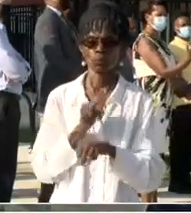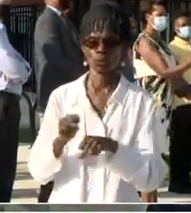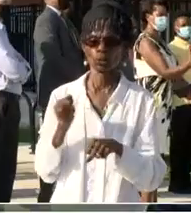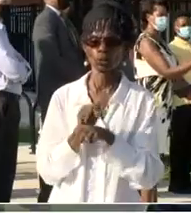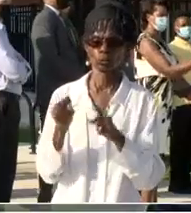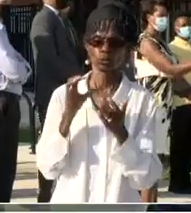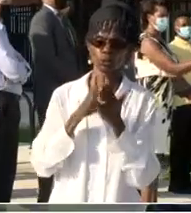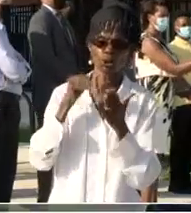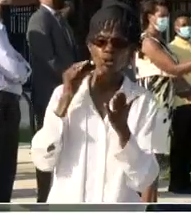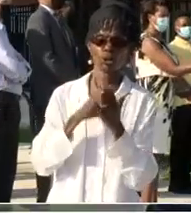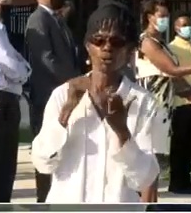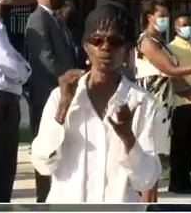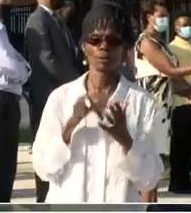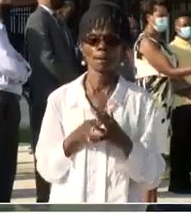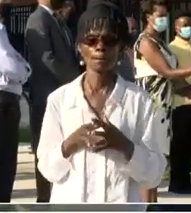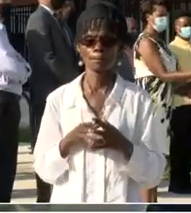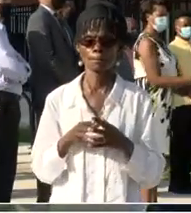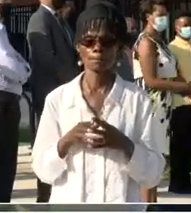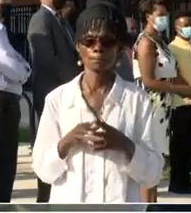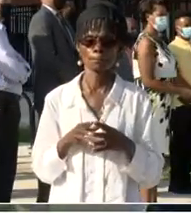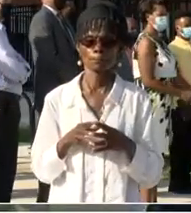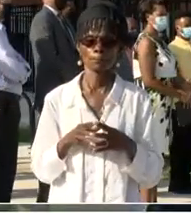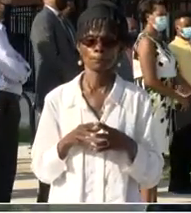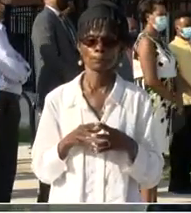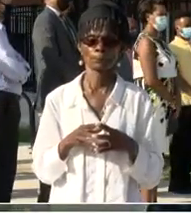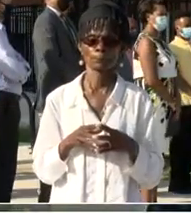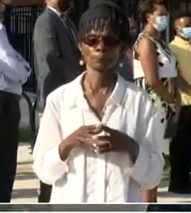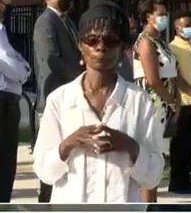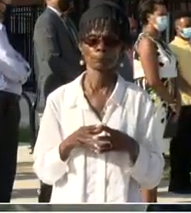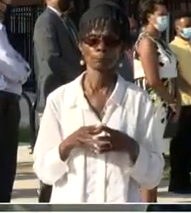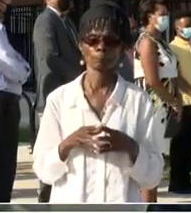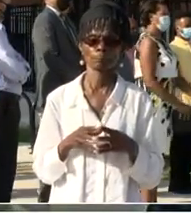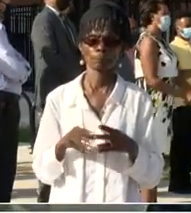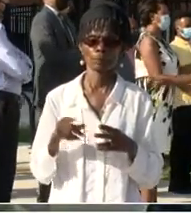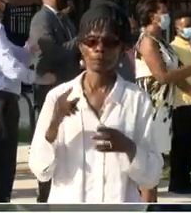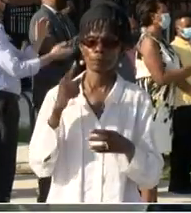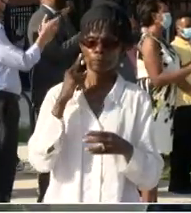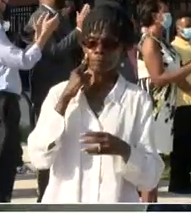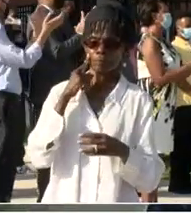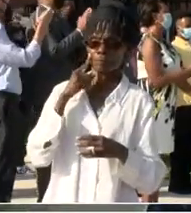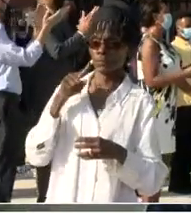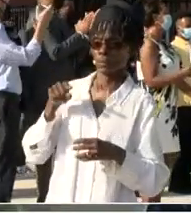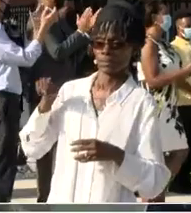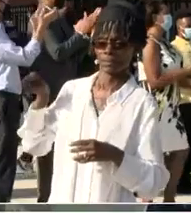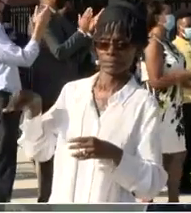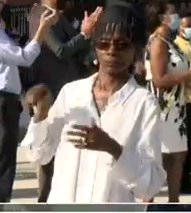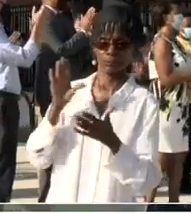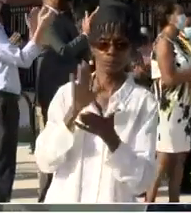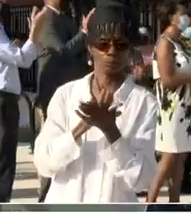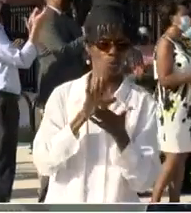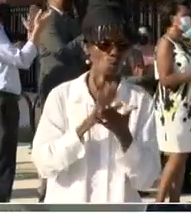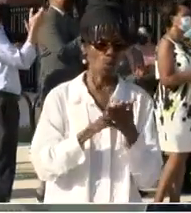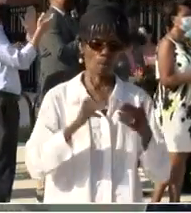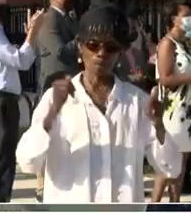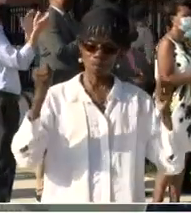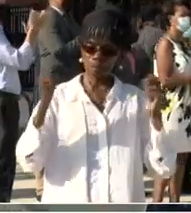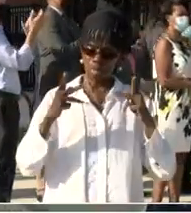lie ahead. To our Eagles, welcome back to school.